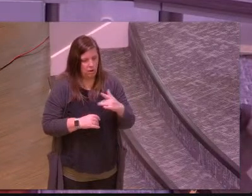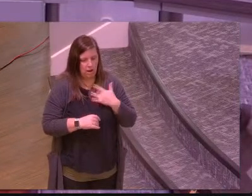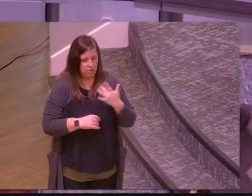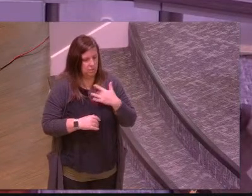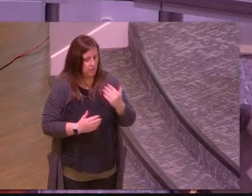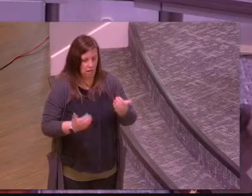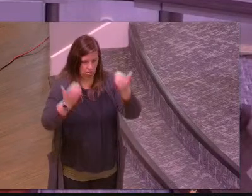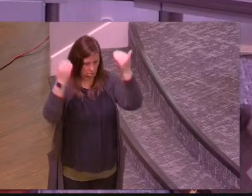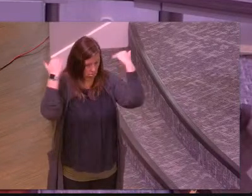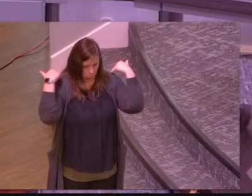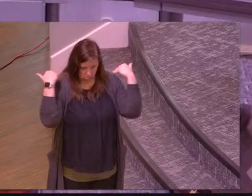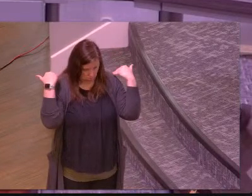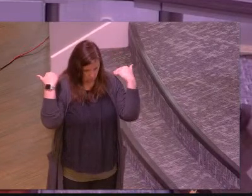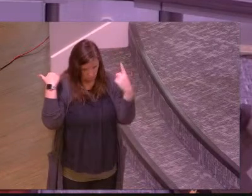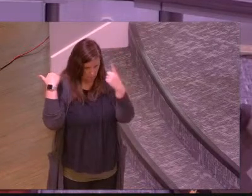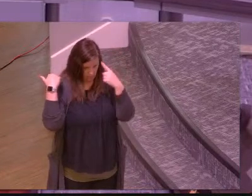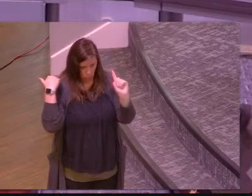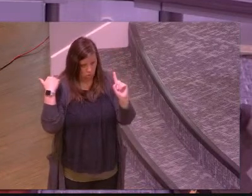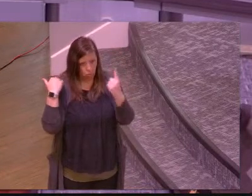for one person.